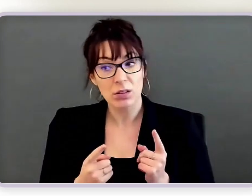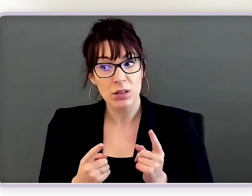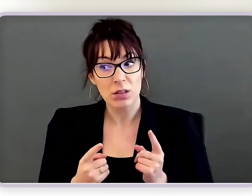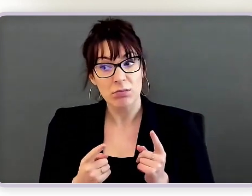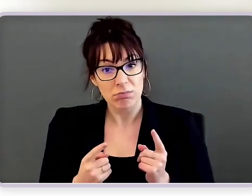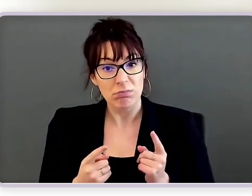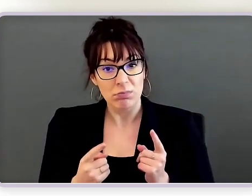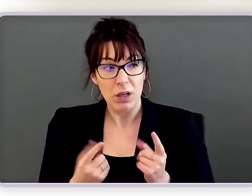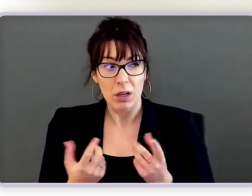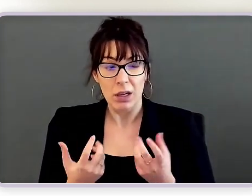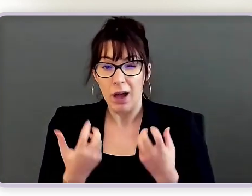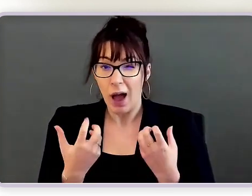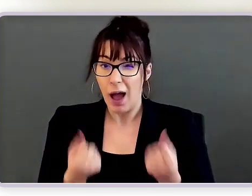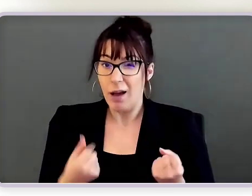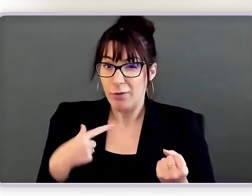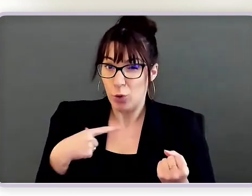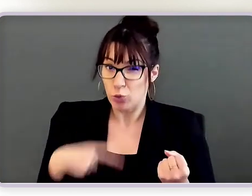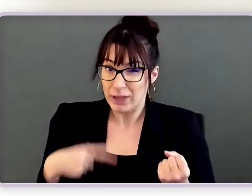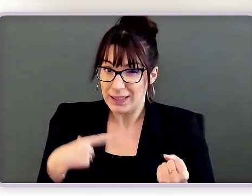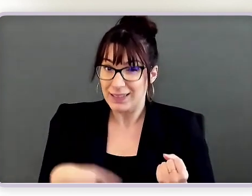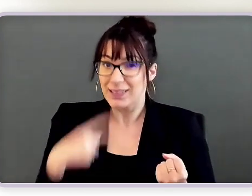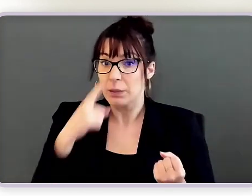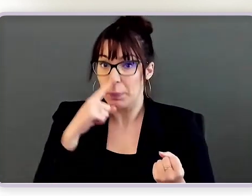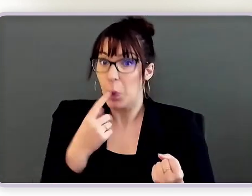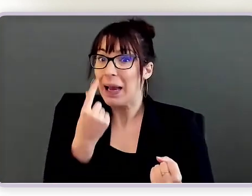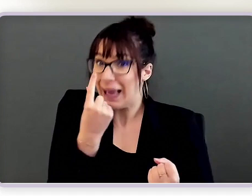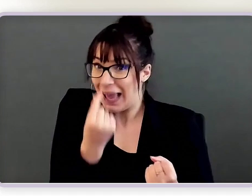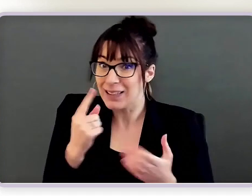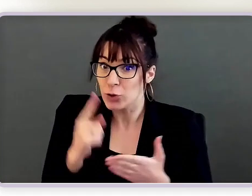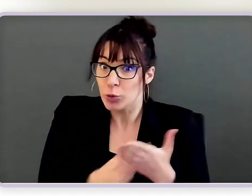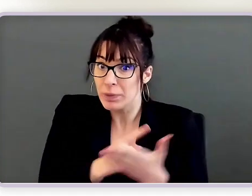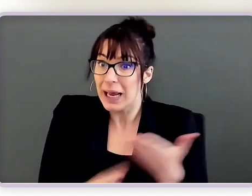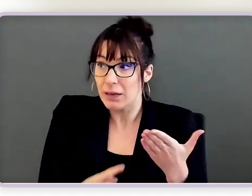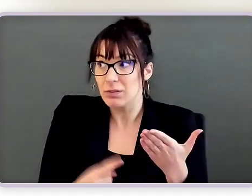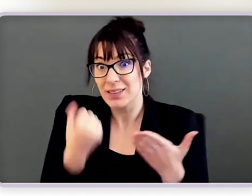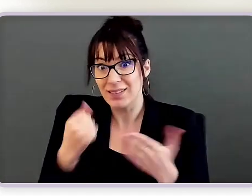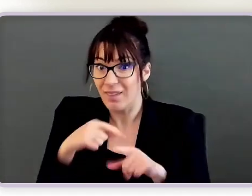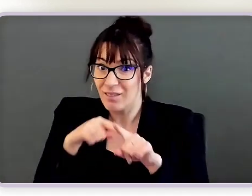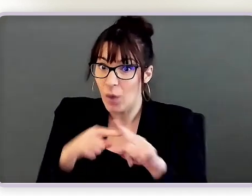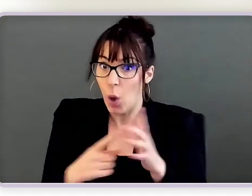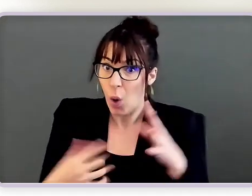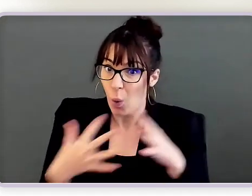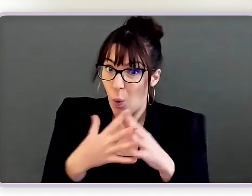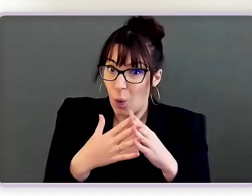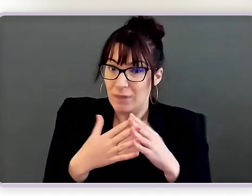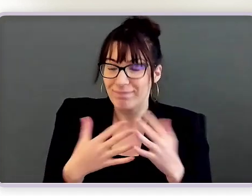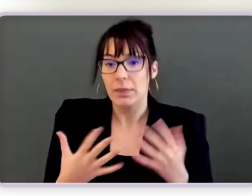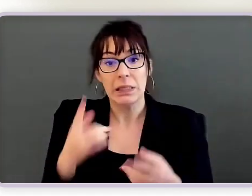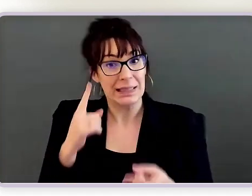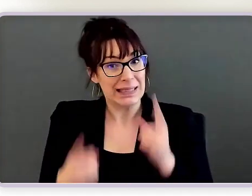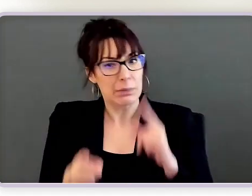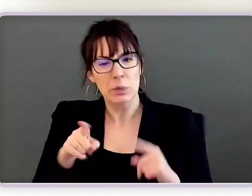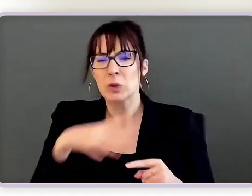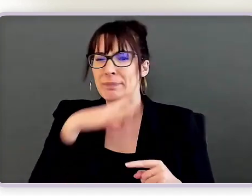discriminate against you. And this is why, if it's not clear, well, perhaps even if it is, you should always see a